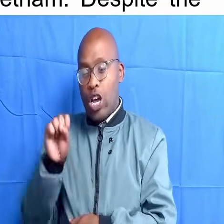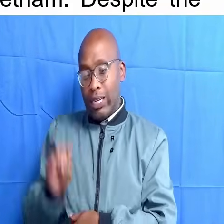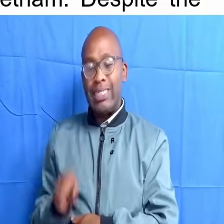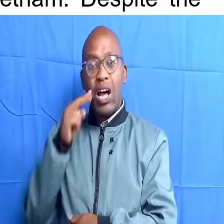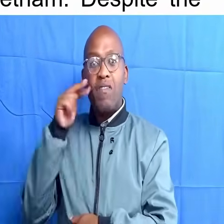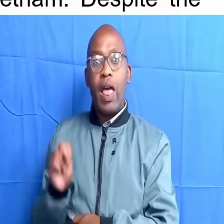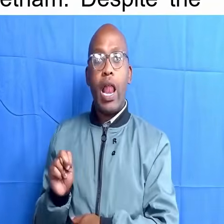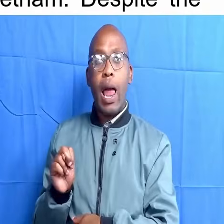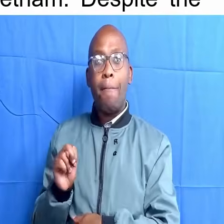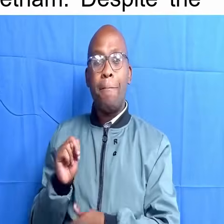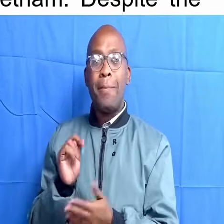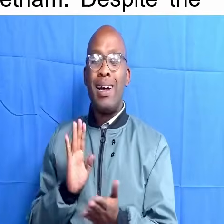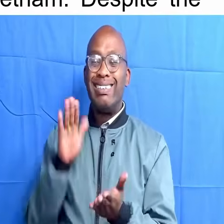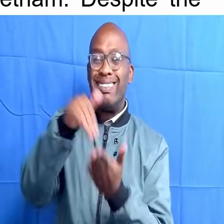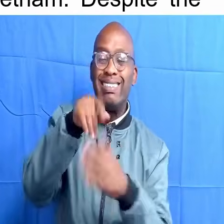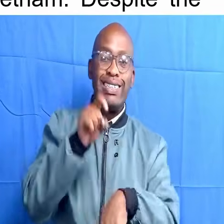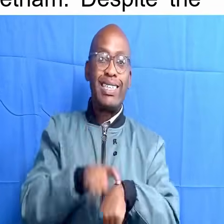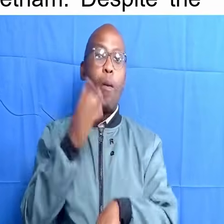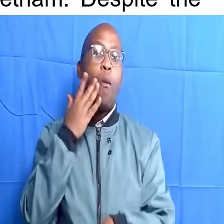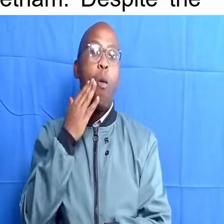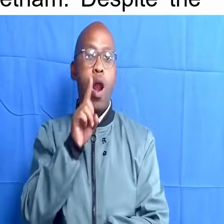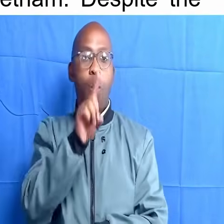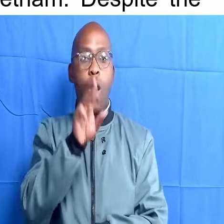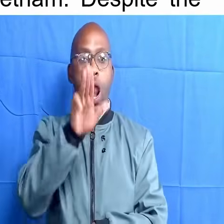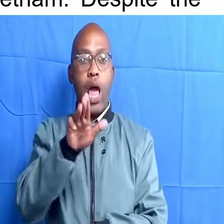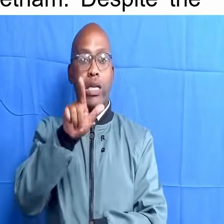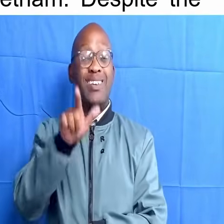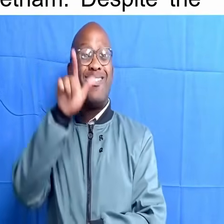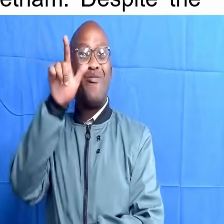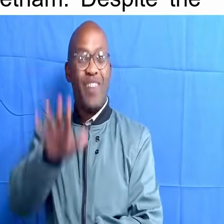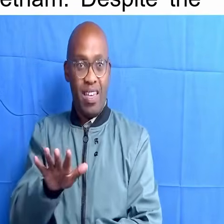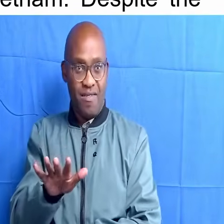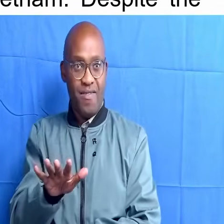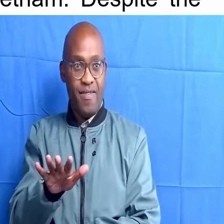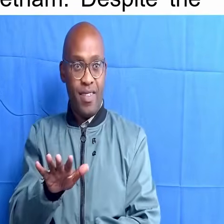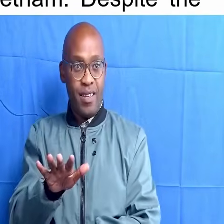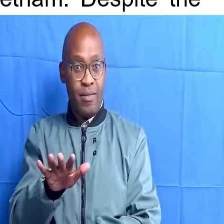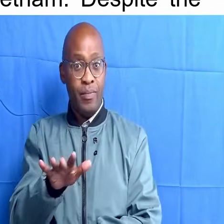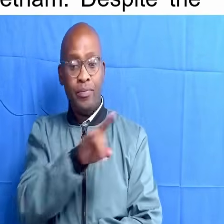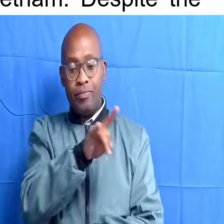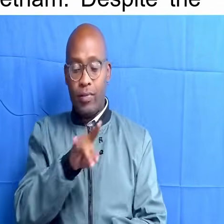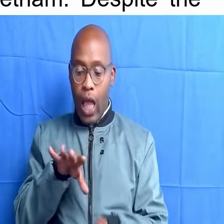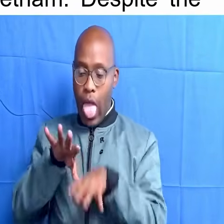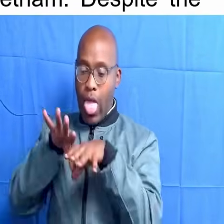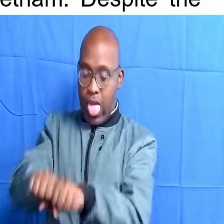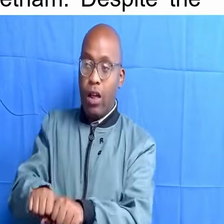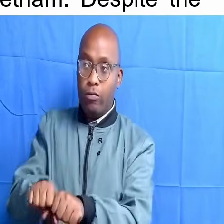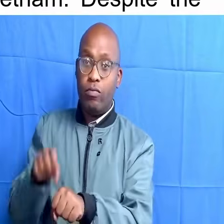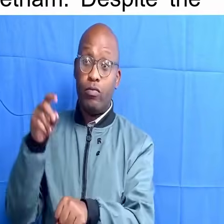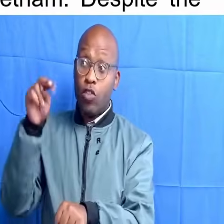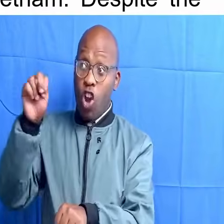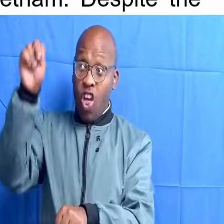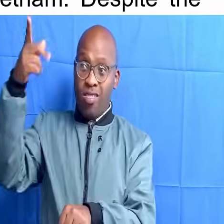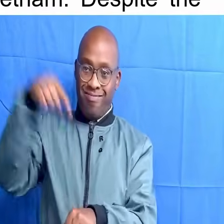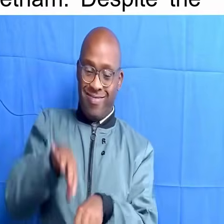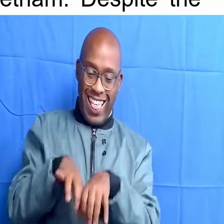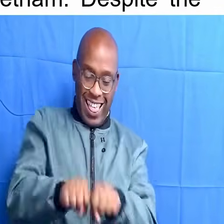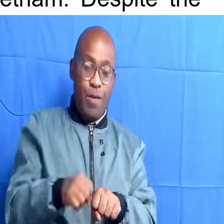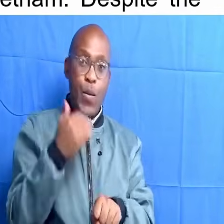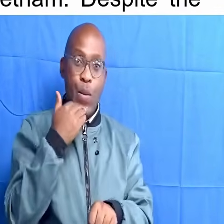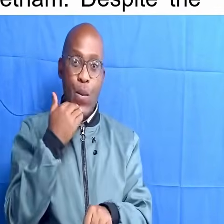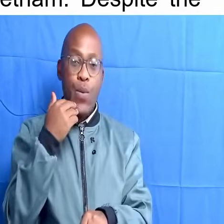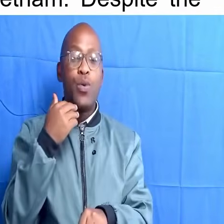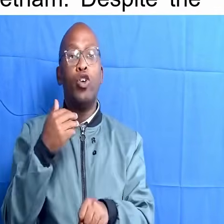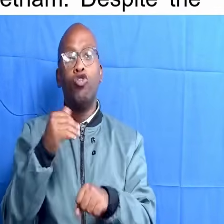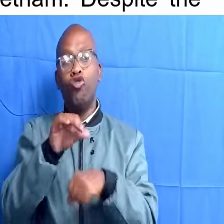the Viet Cong were victorious in the South and captured the Saigon. In 1976, Vietnam united